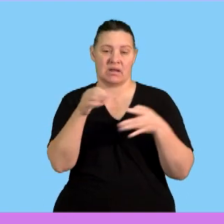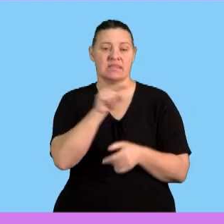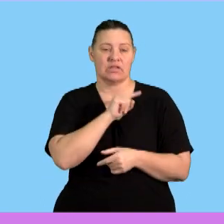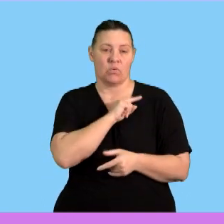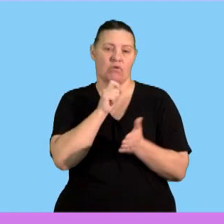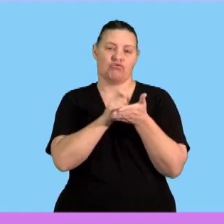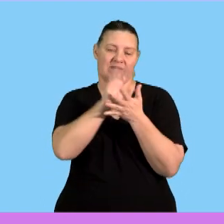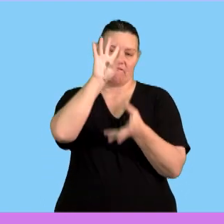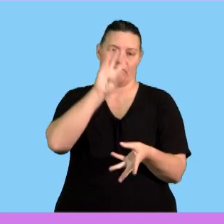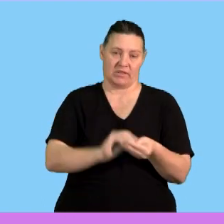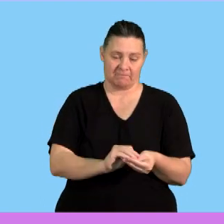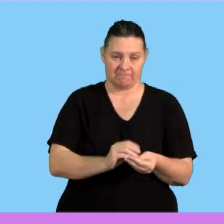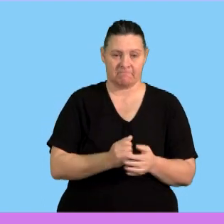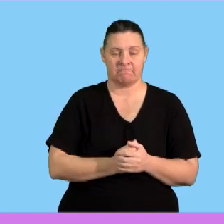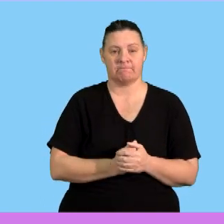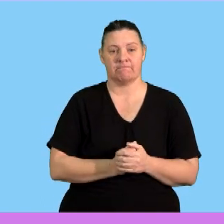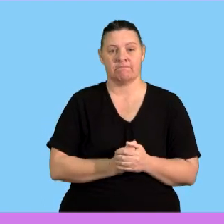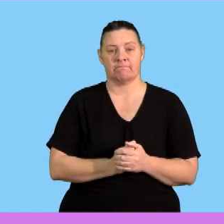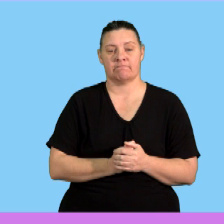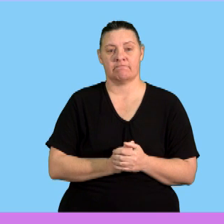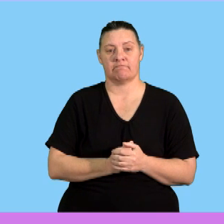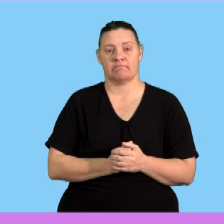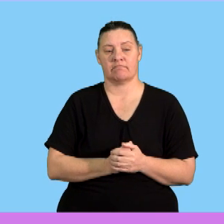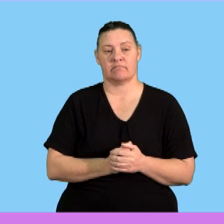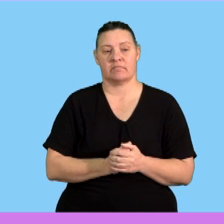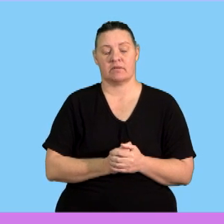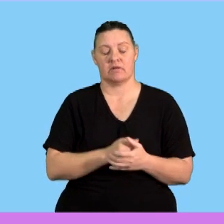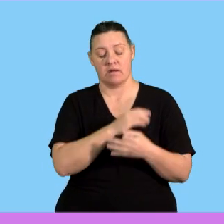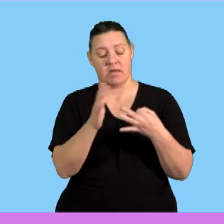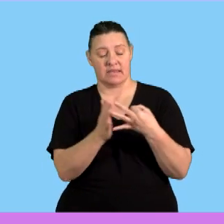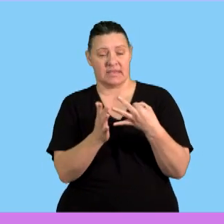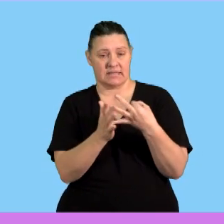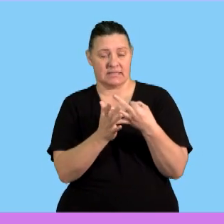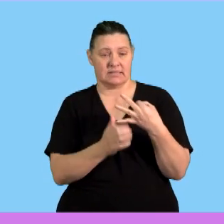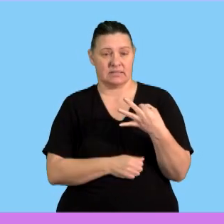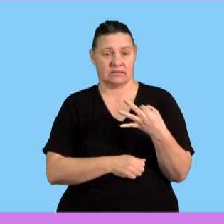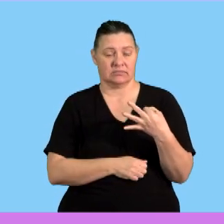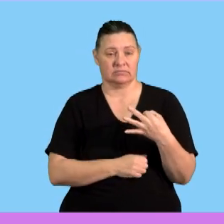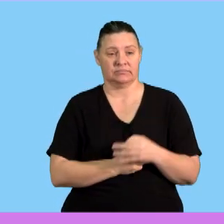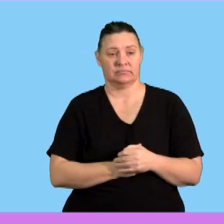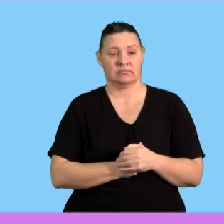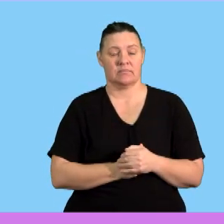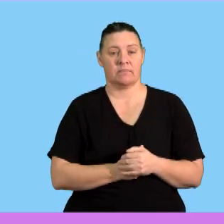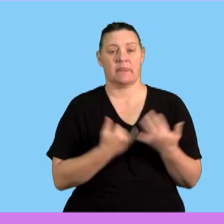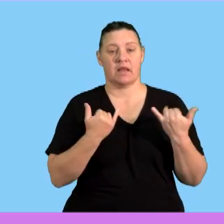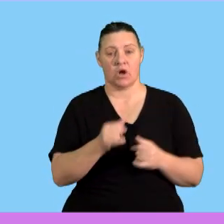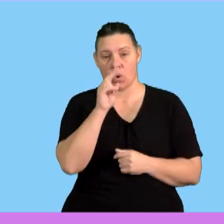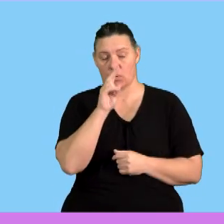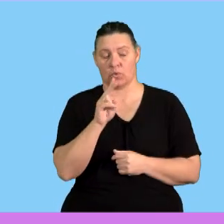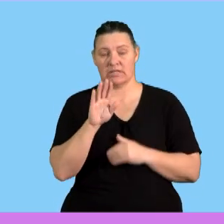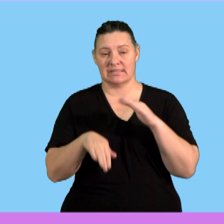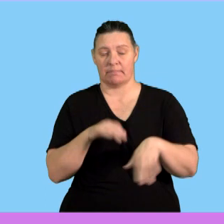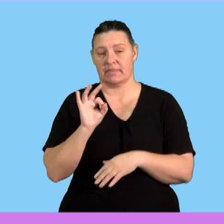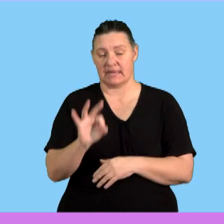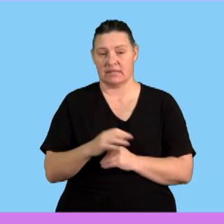written description. That's why I'm writing all of this down. Okay. Next question, or not next question, next step. I'm now